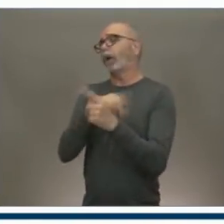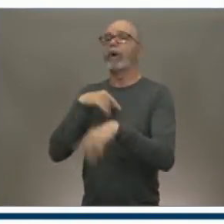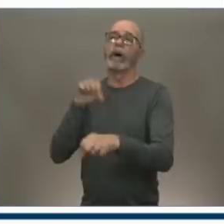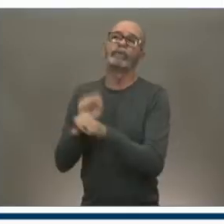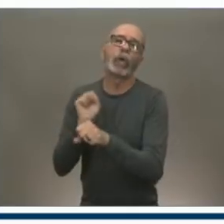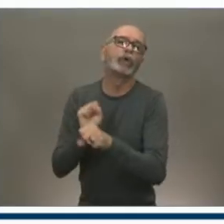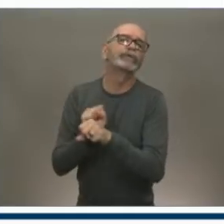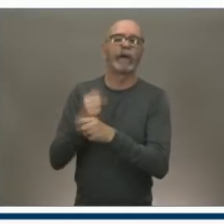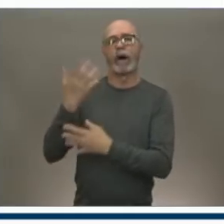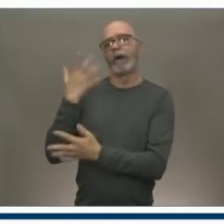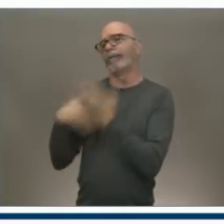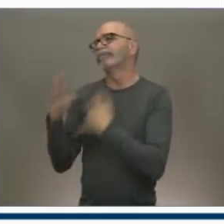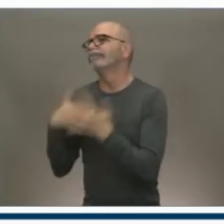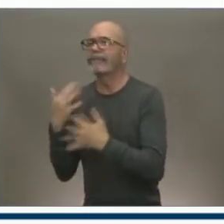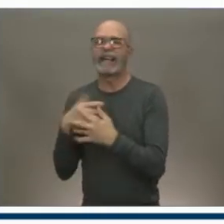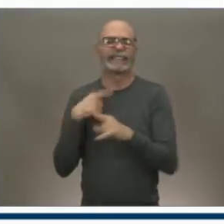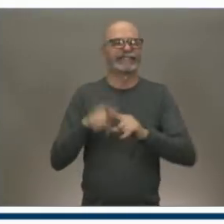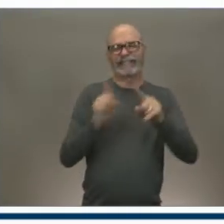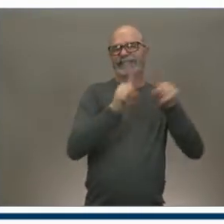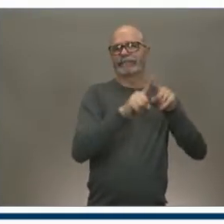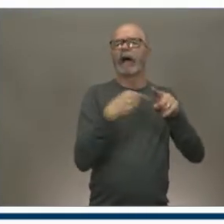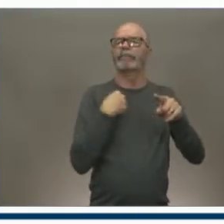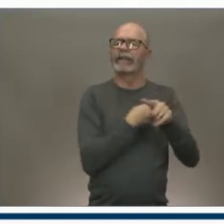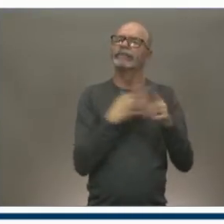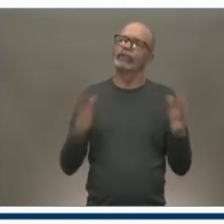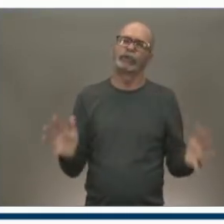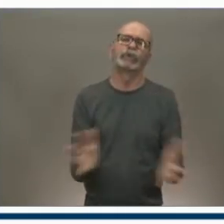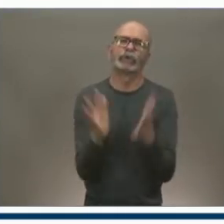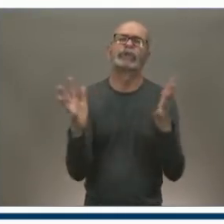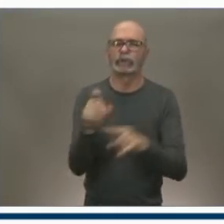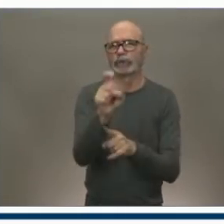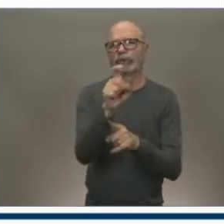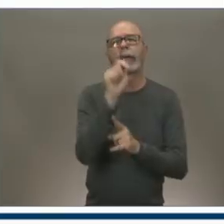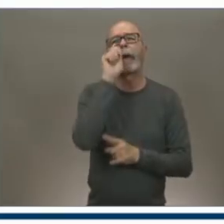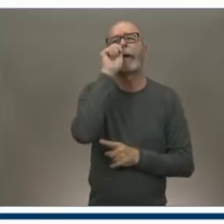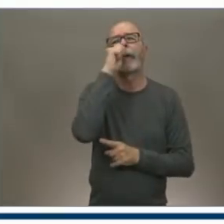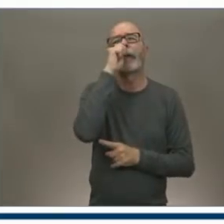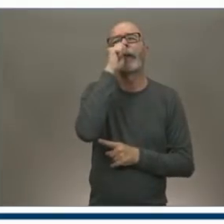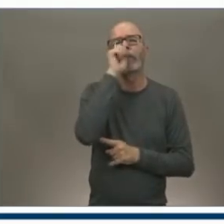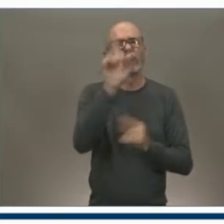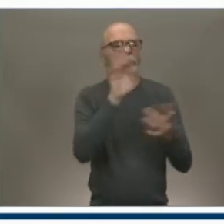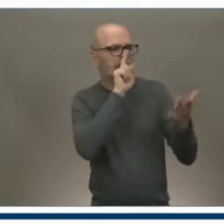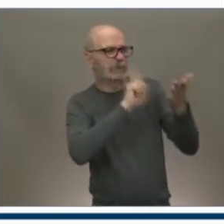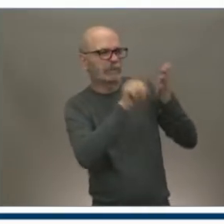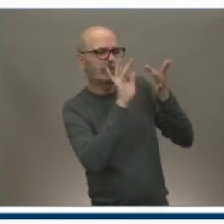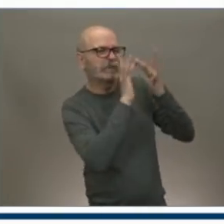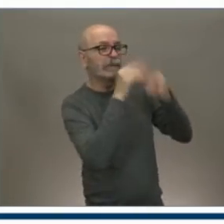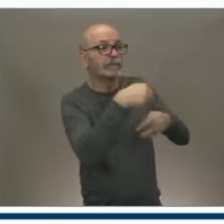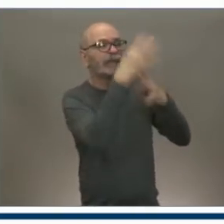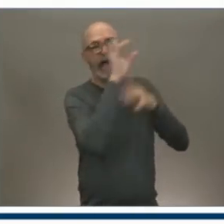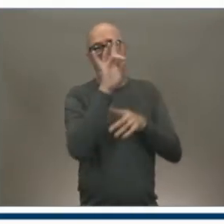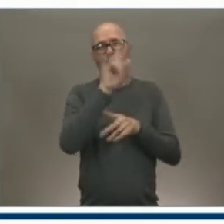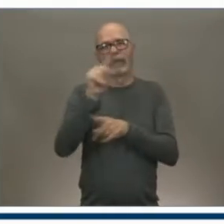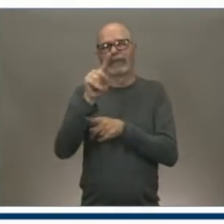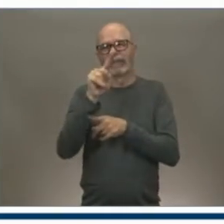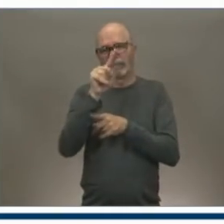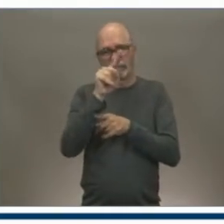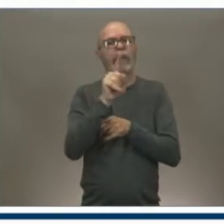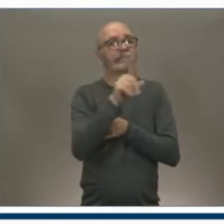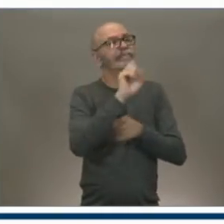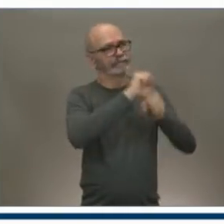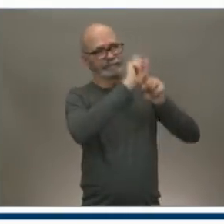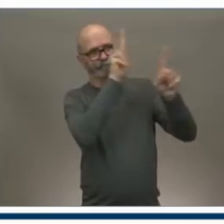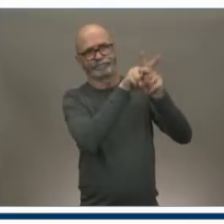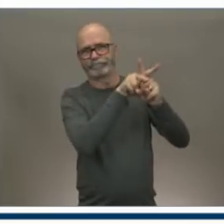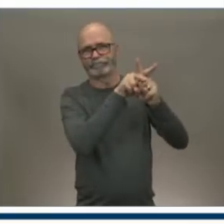social circles. You can go to the 811 website at any time to book an asymptomatic test through one of our primary assessment